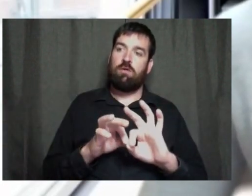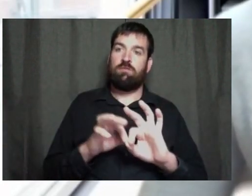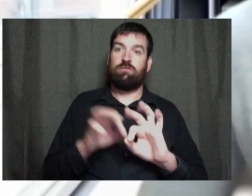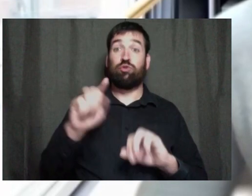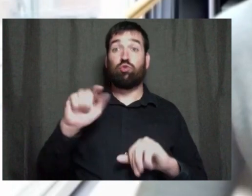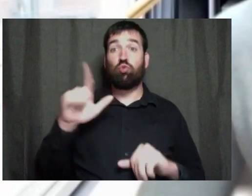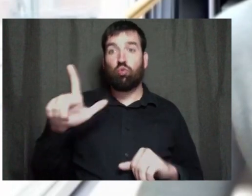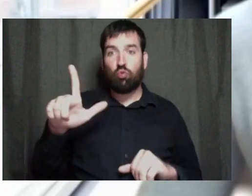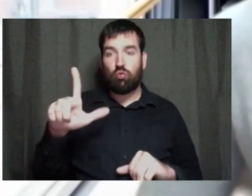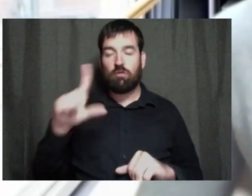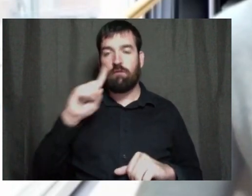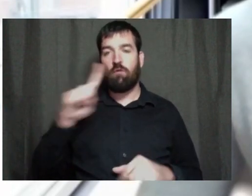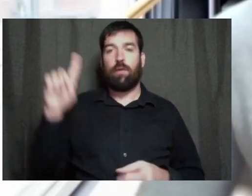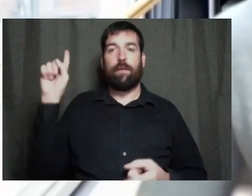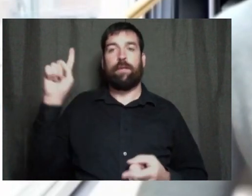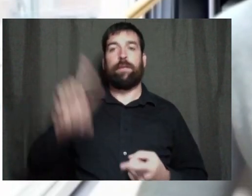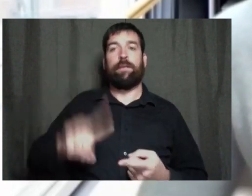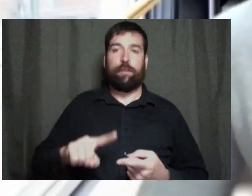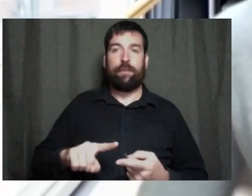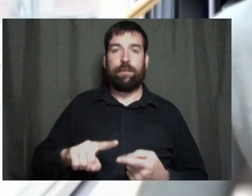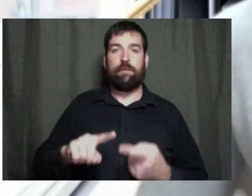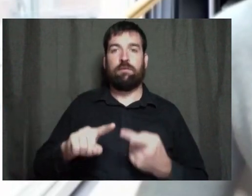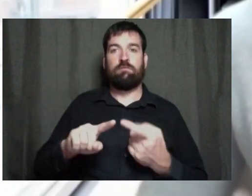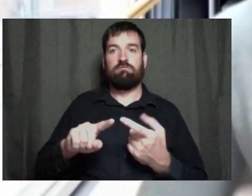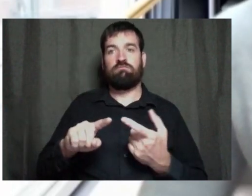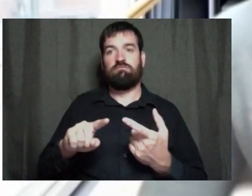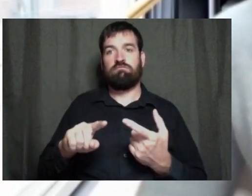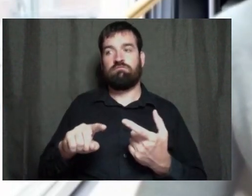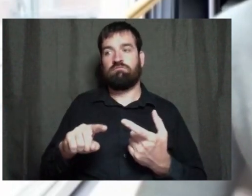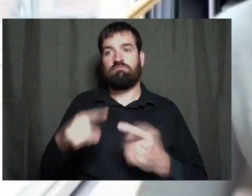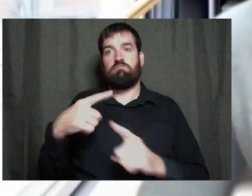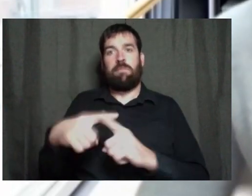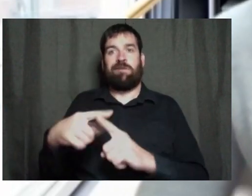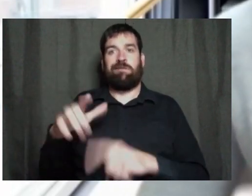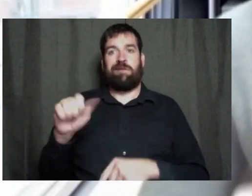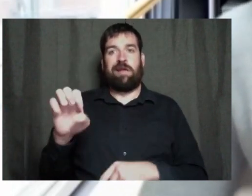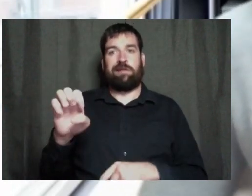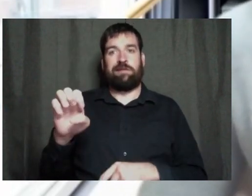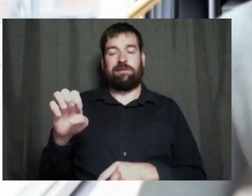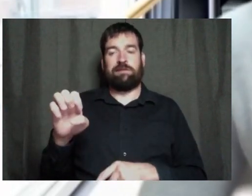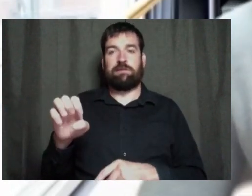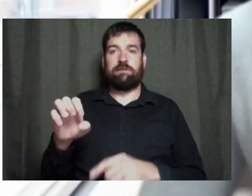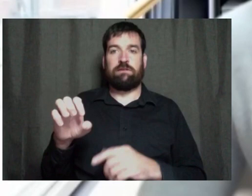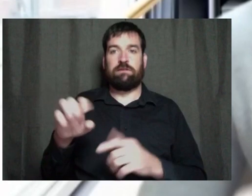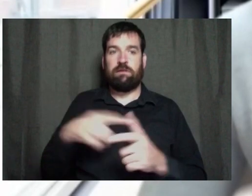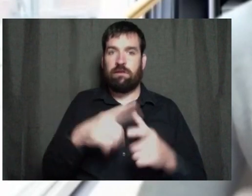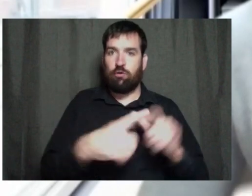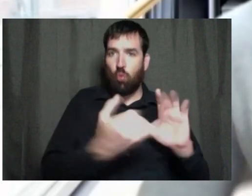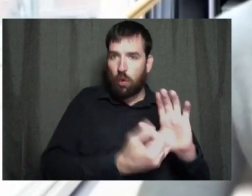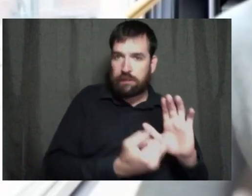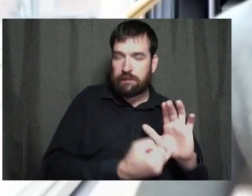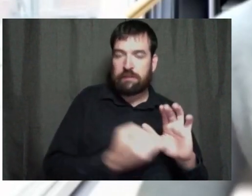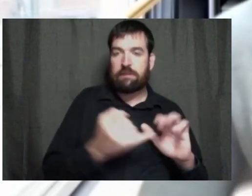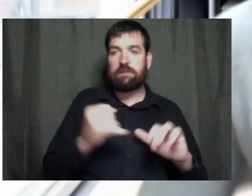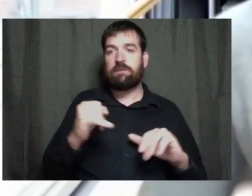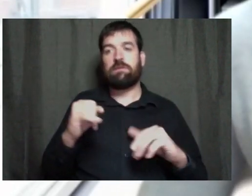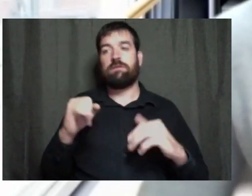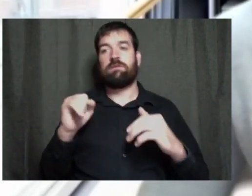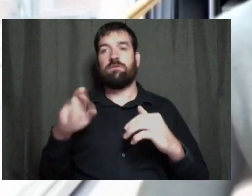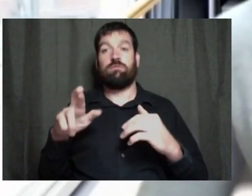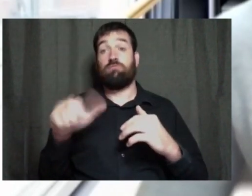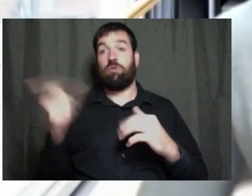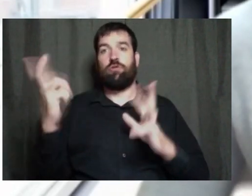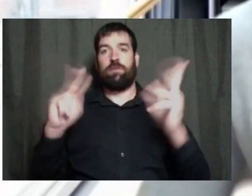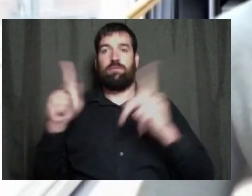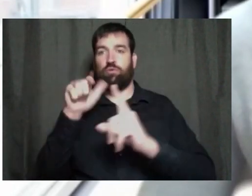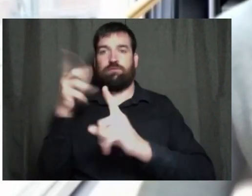and reduce the large impact of a positive case and the impact of then of quarantining or those other folks who were